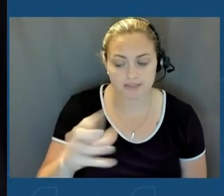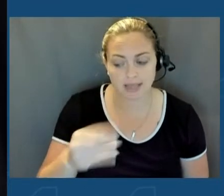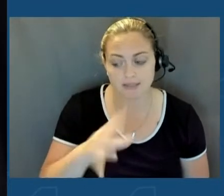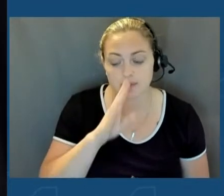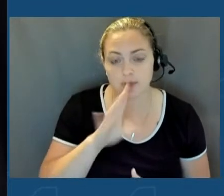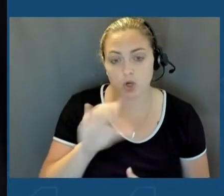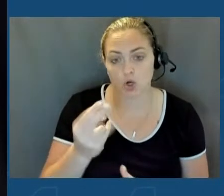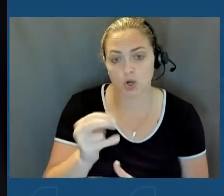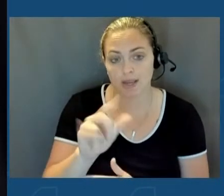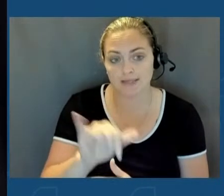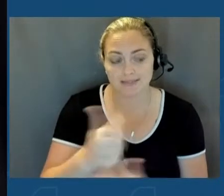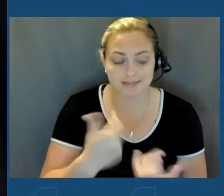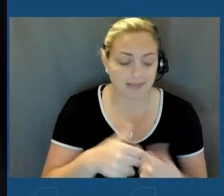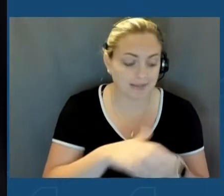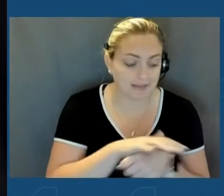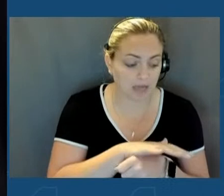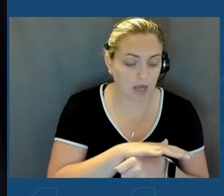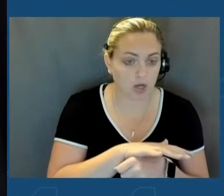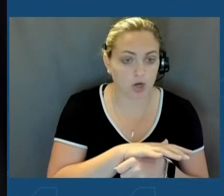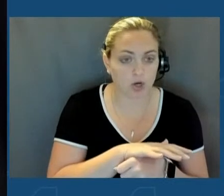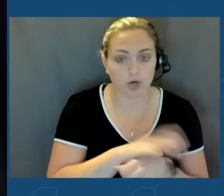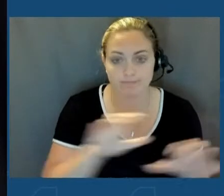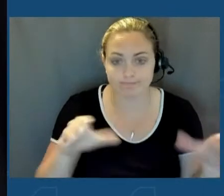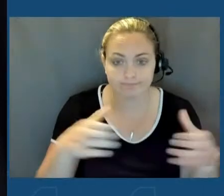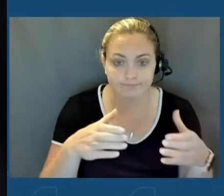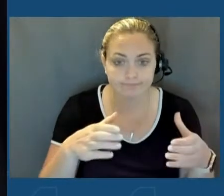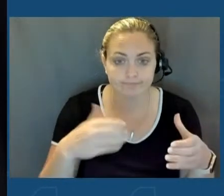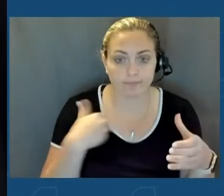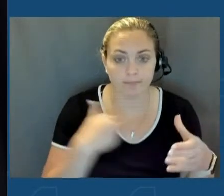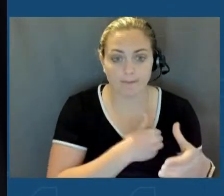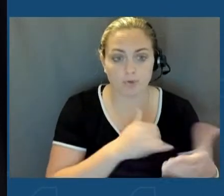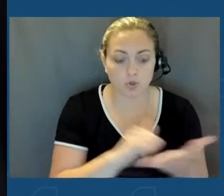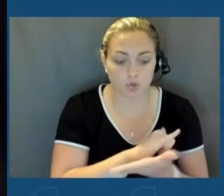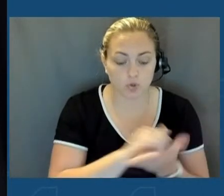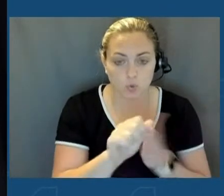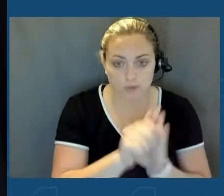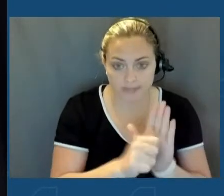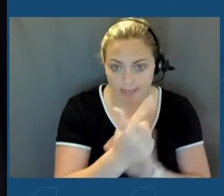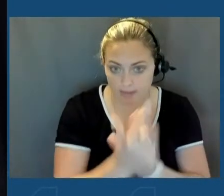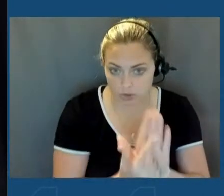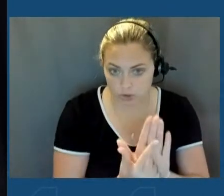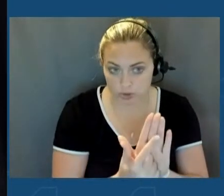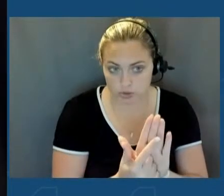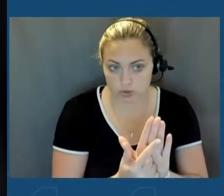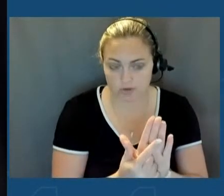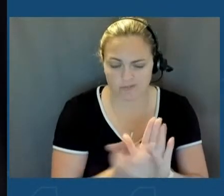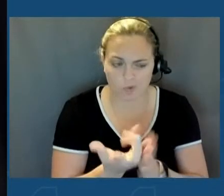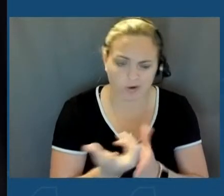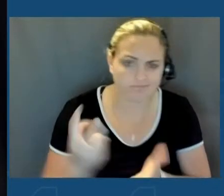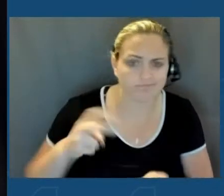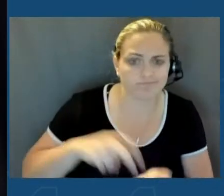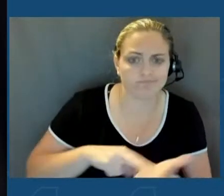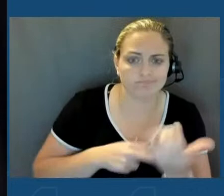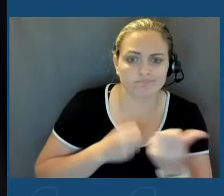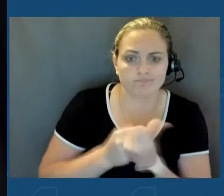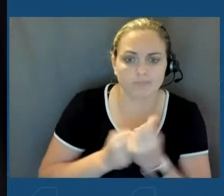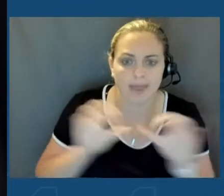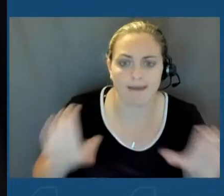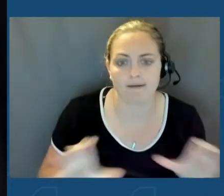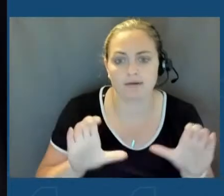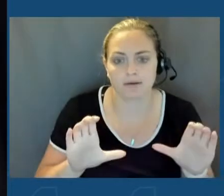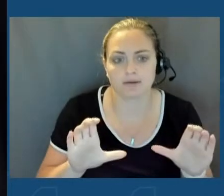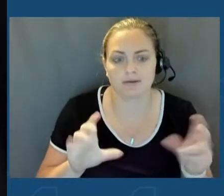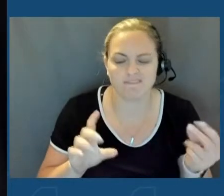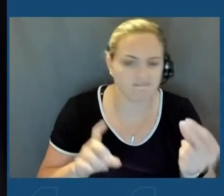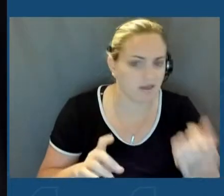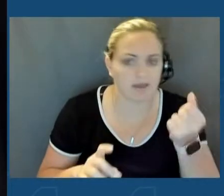the entire congregation, members of the New York State Legislature, for standing up and acting